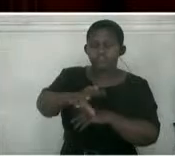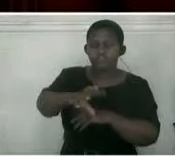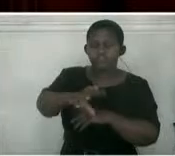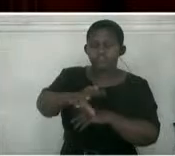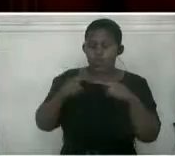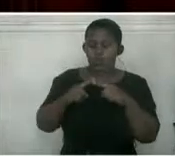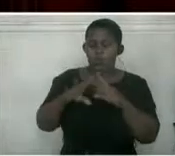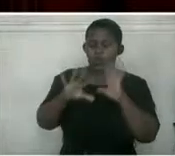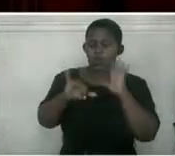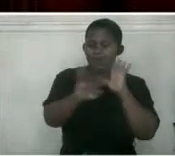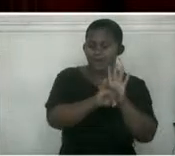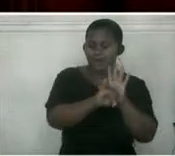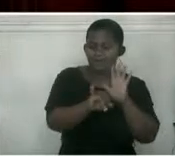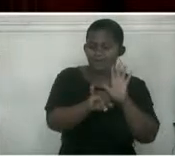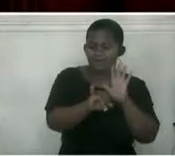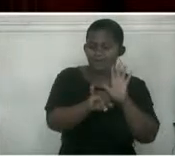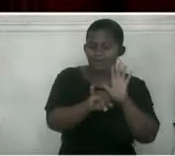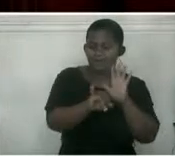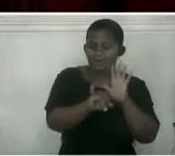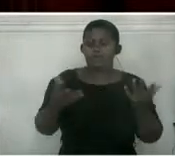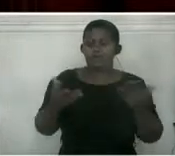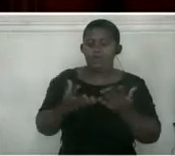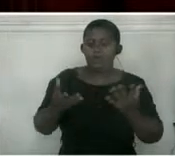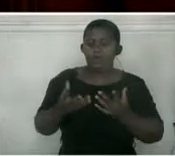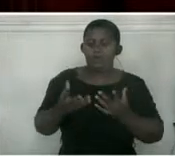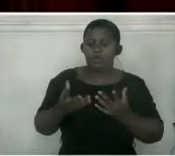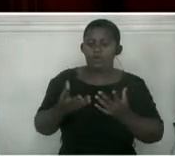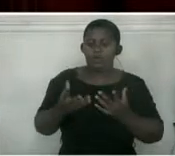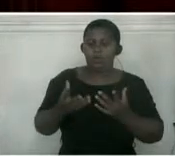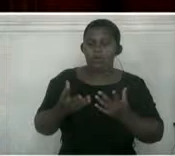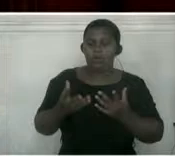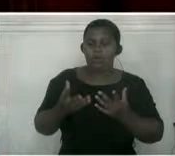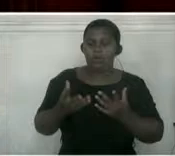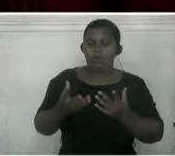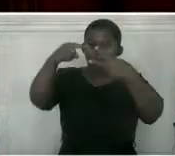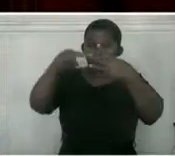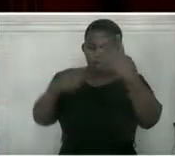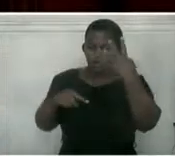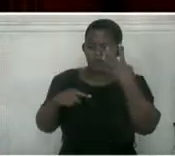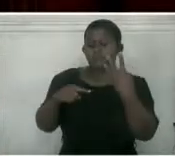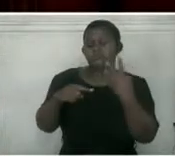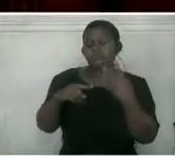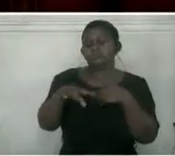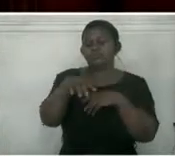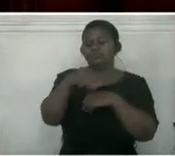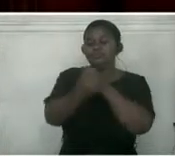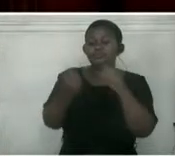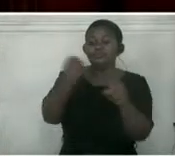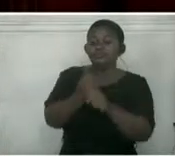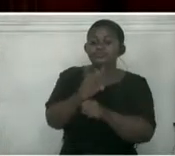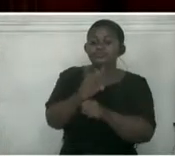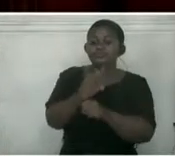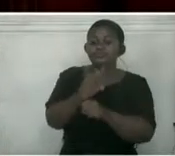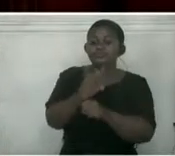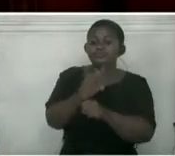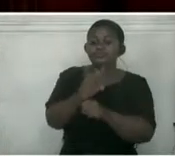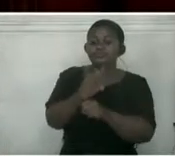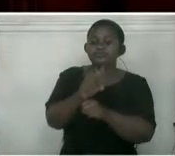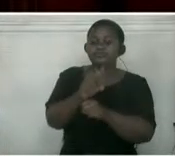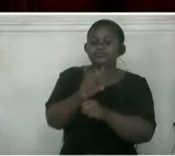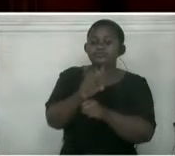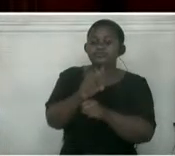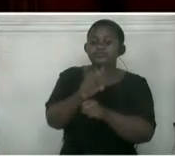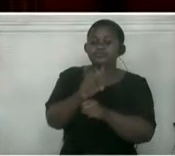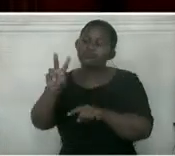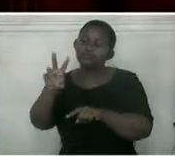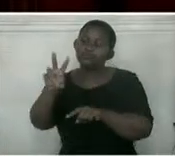identified constraints that lead to poor audit performance. The 2020 and 2021